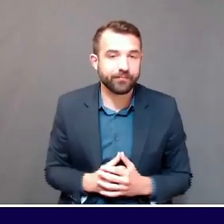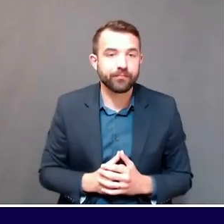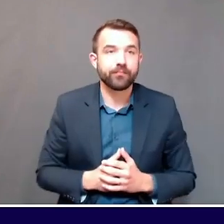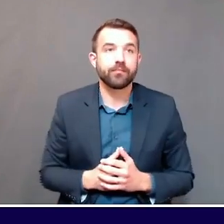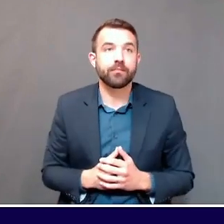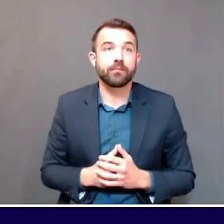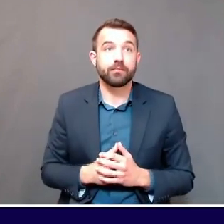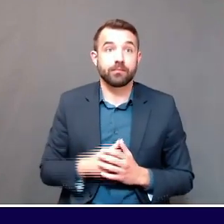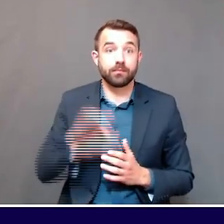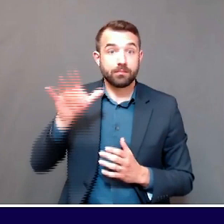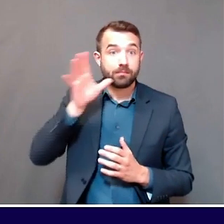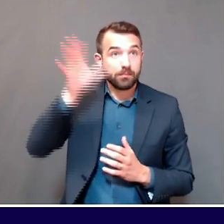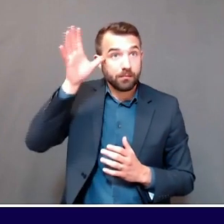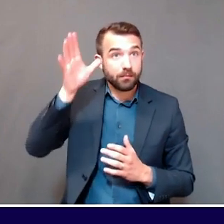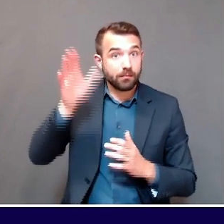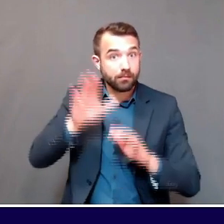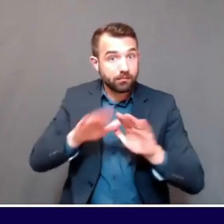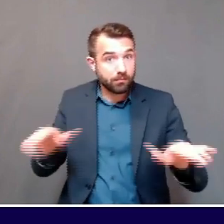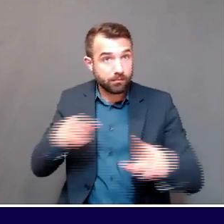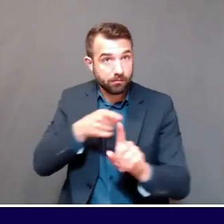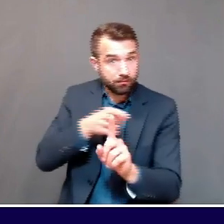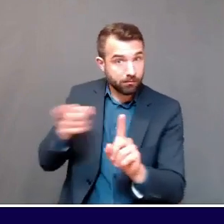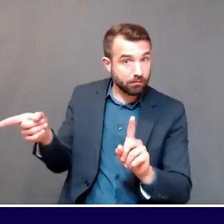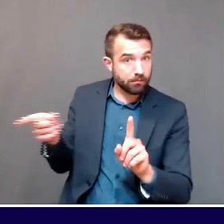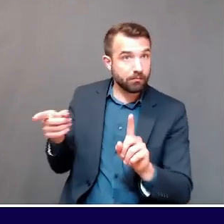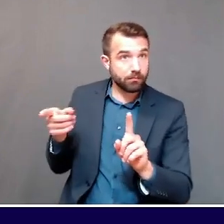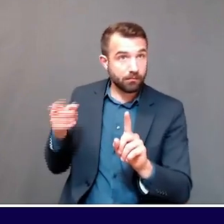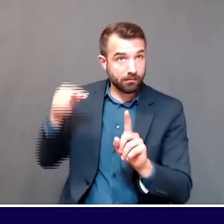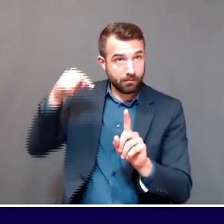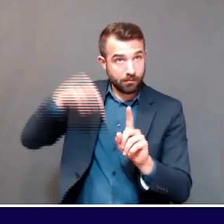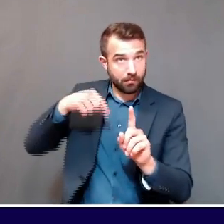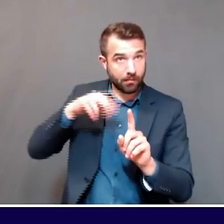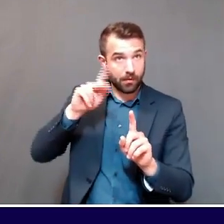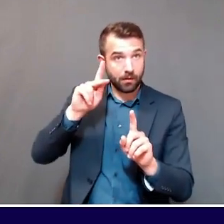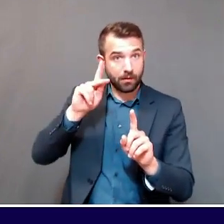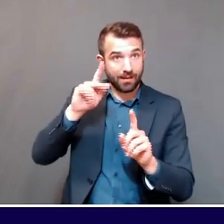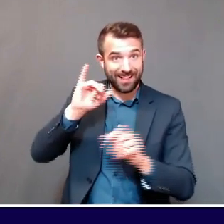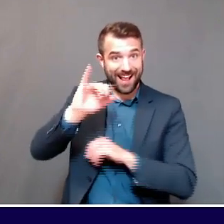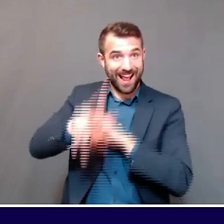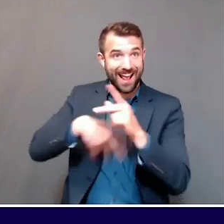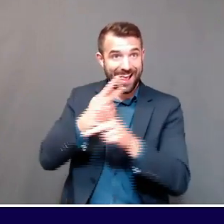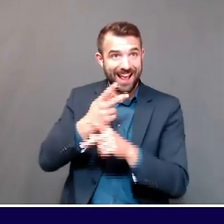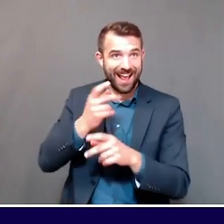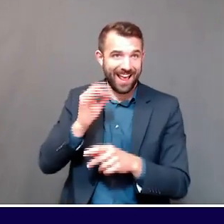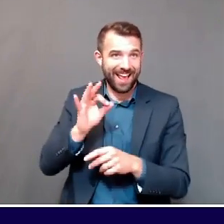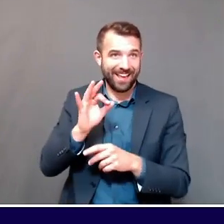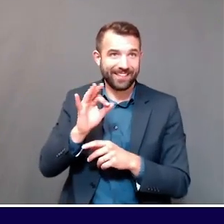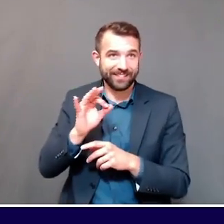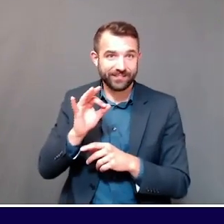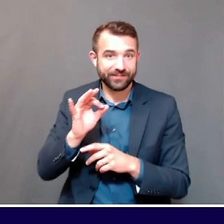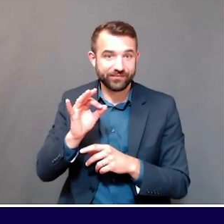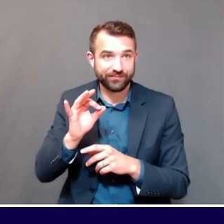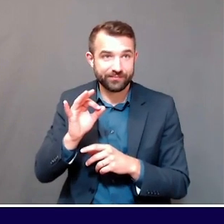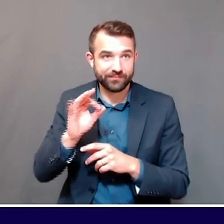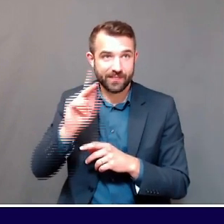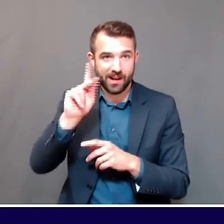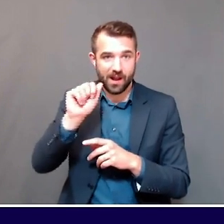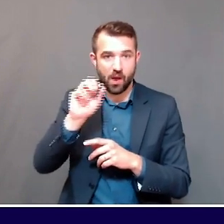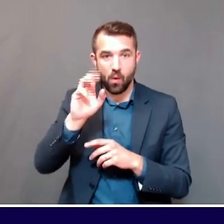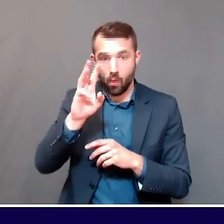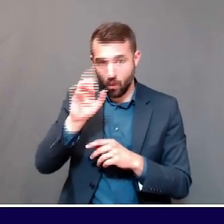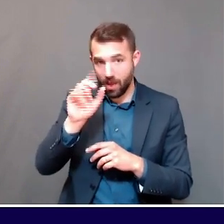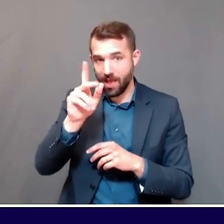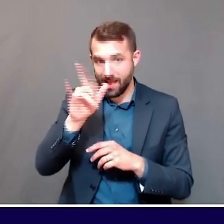patients. Although this type of disease, this type of manifestation is exceedingly rare, it can be